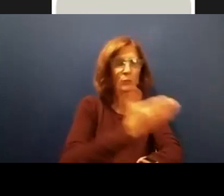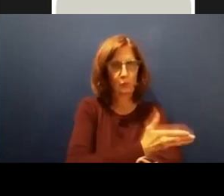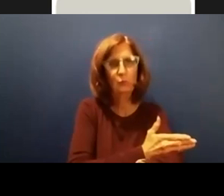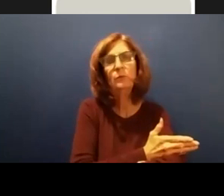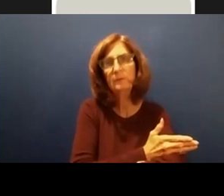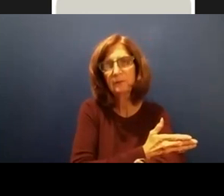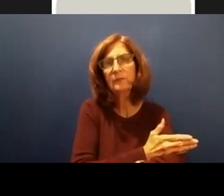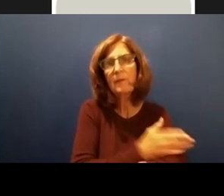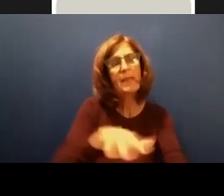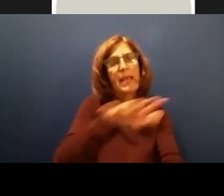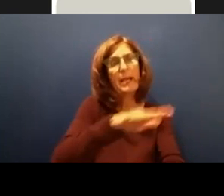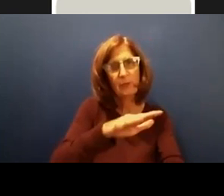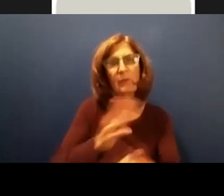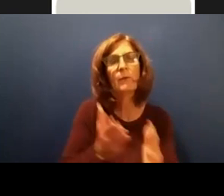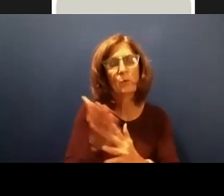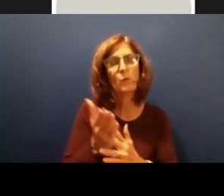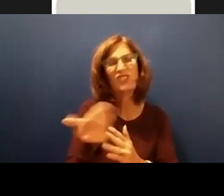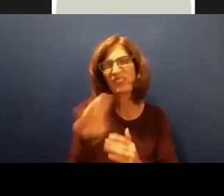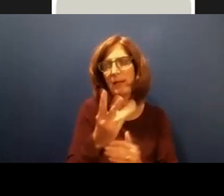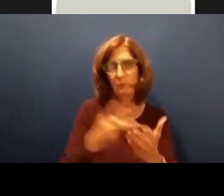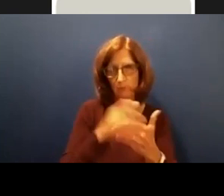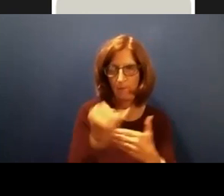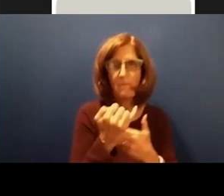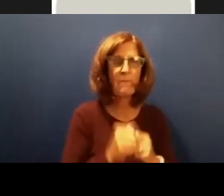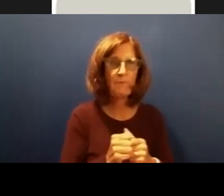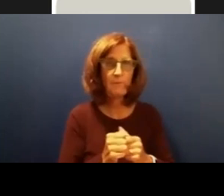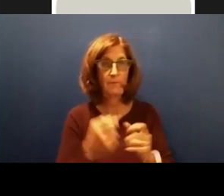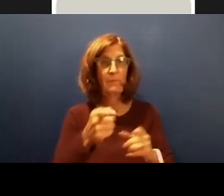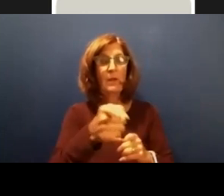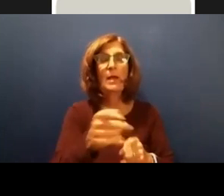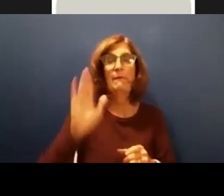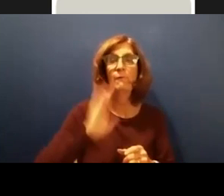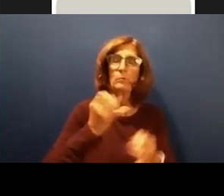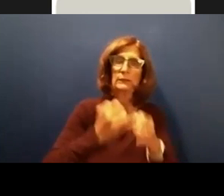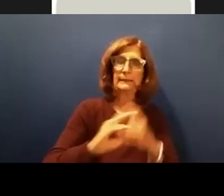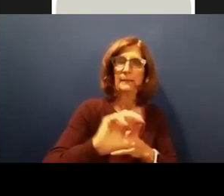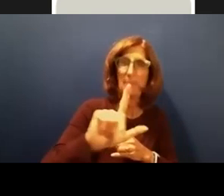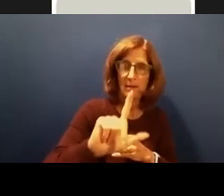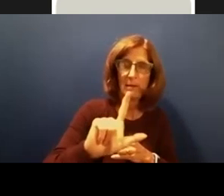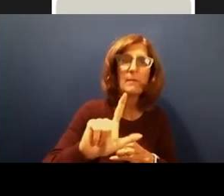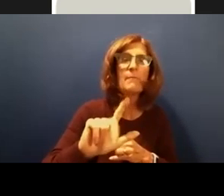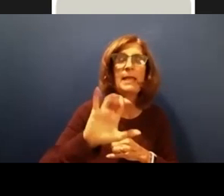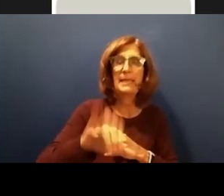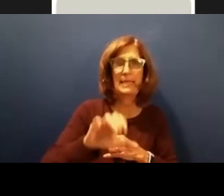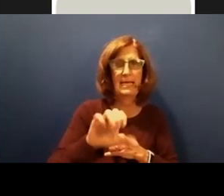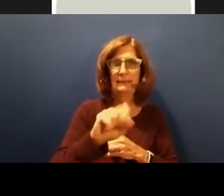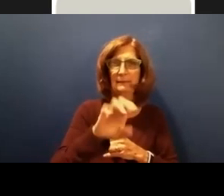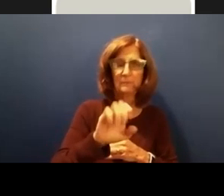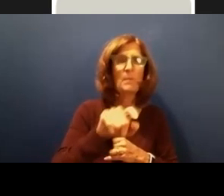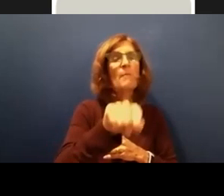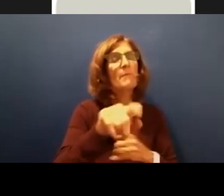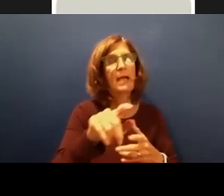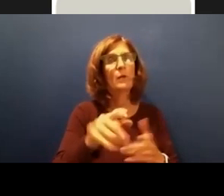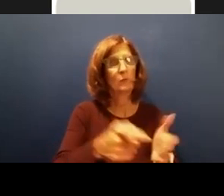goods. In addition to revitalizing a former steel mill brownfield site, which requires major geotechnical